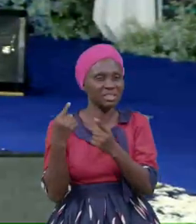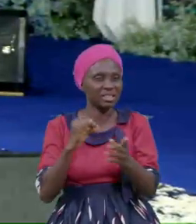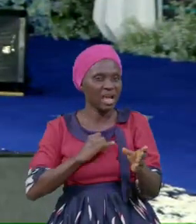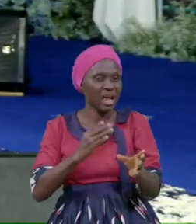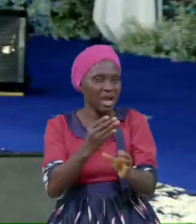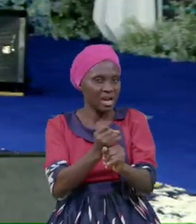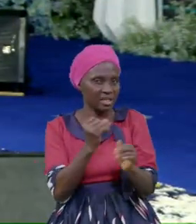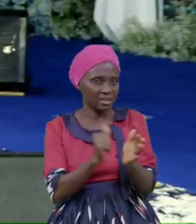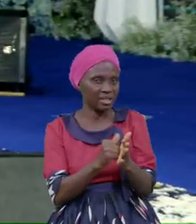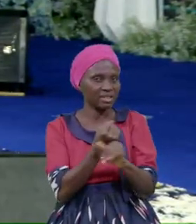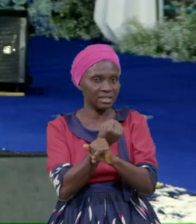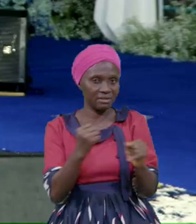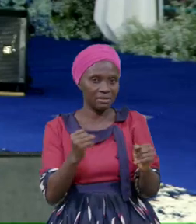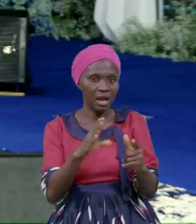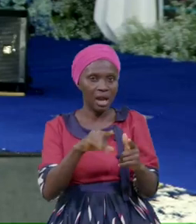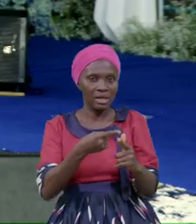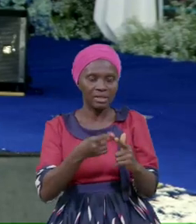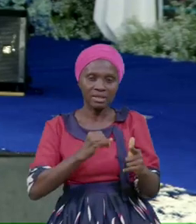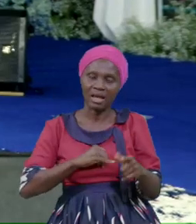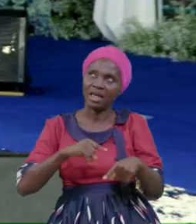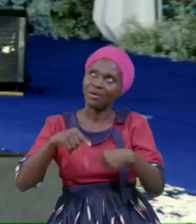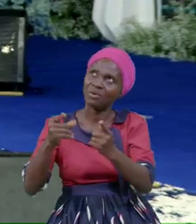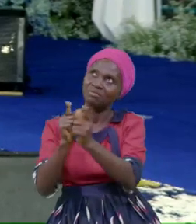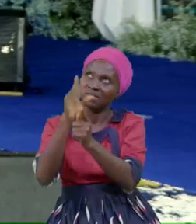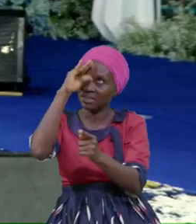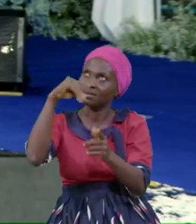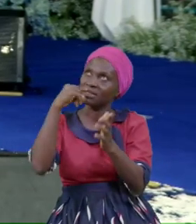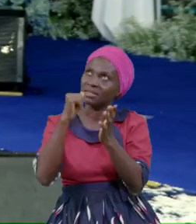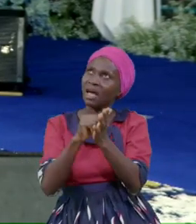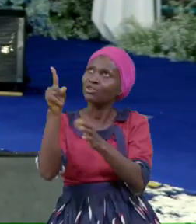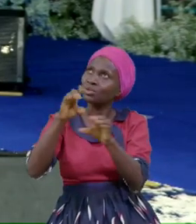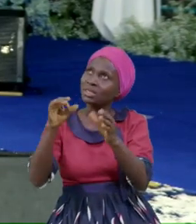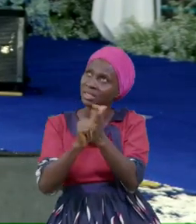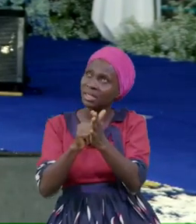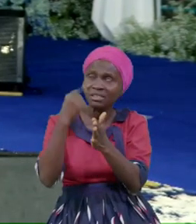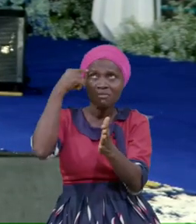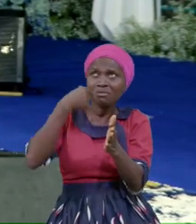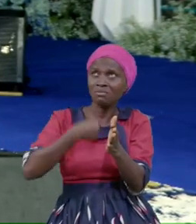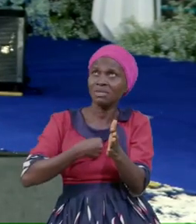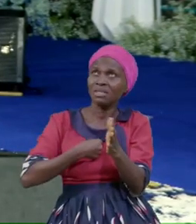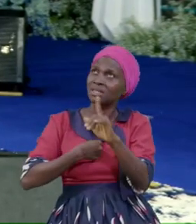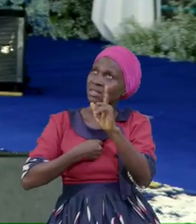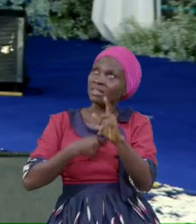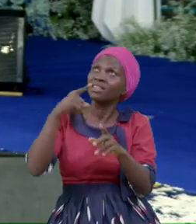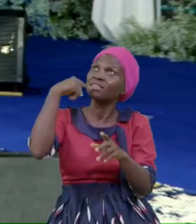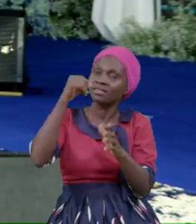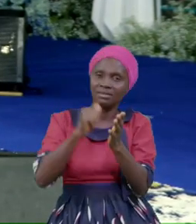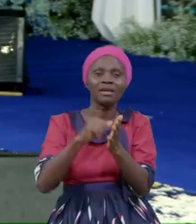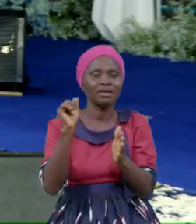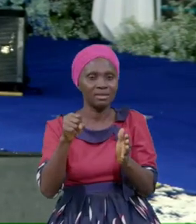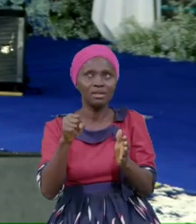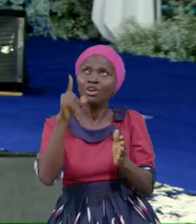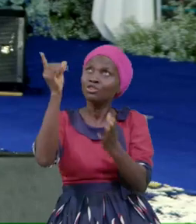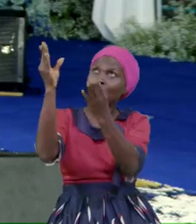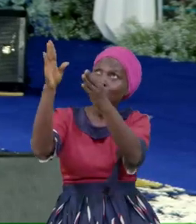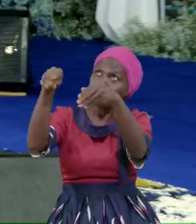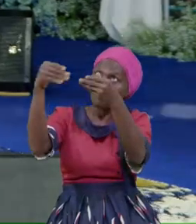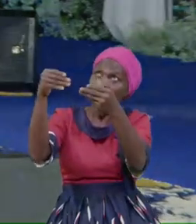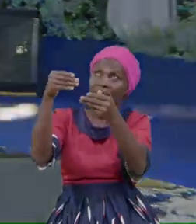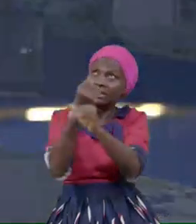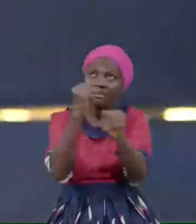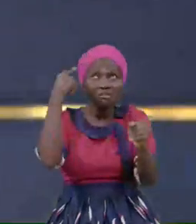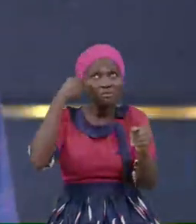said, you did that for me. He said, yes. You provided salvation for me. He said, yes. I